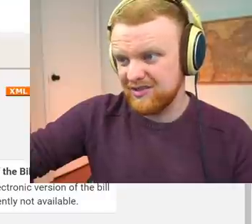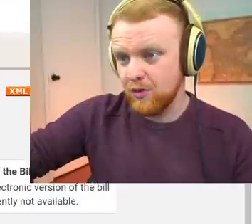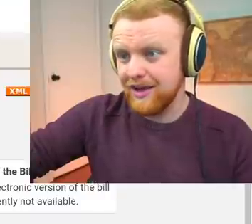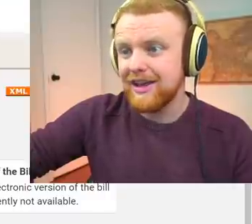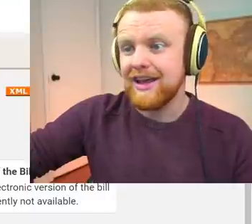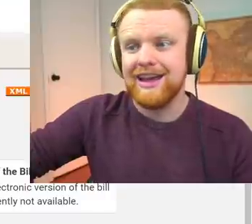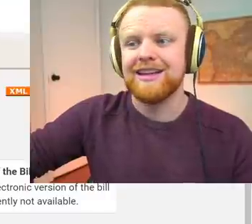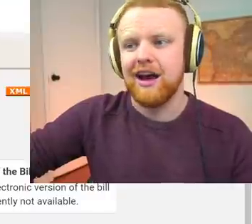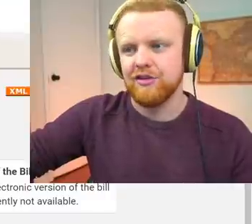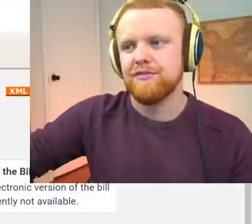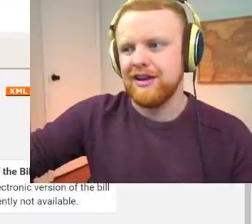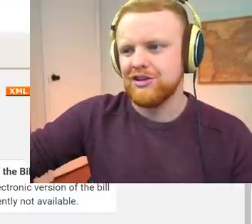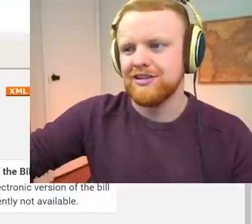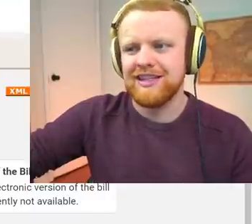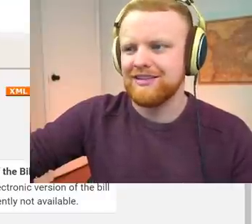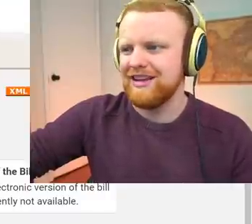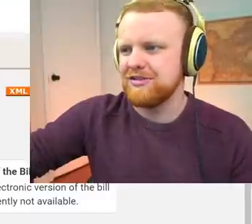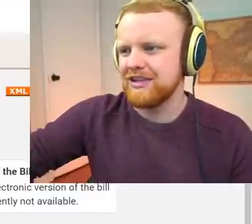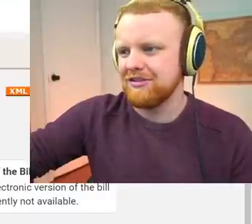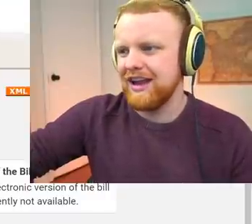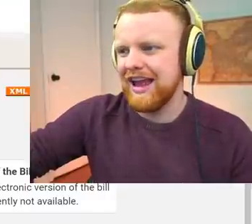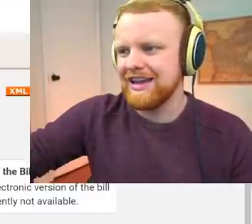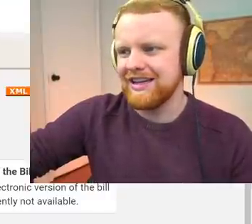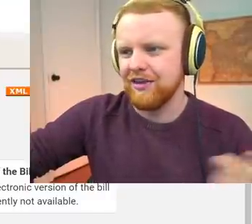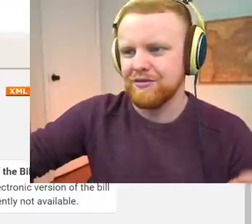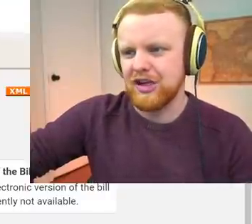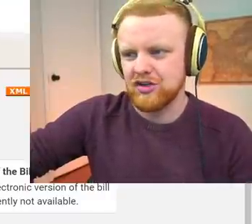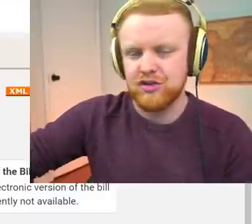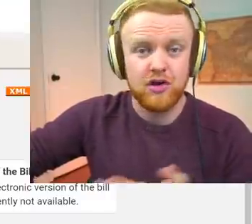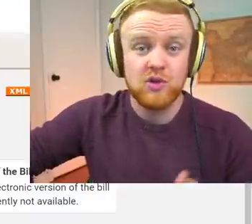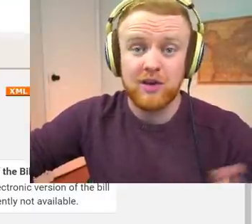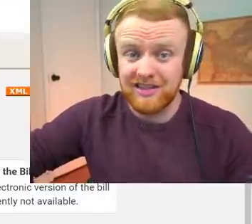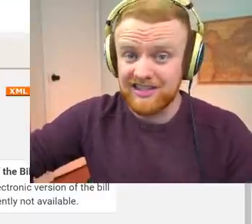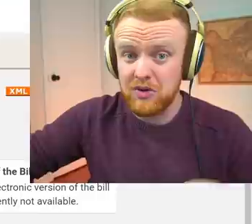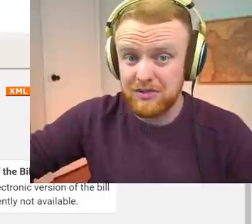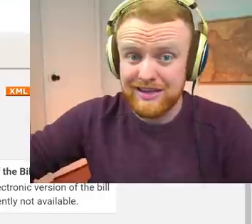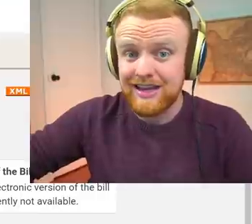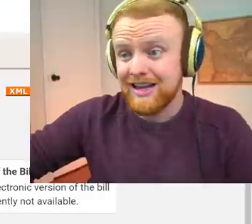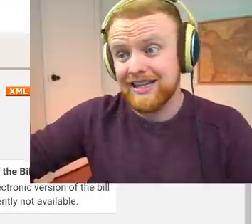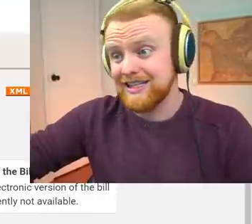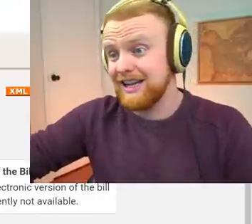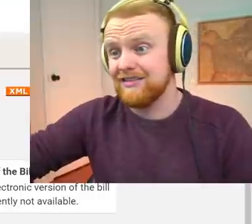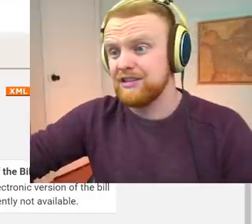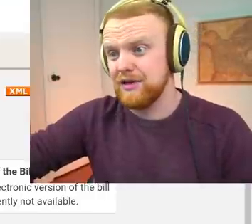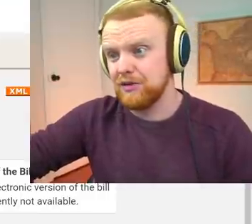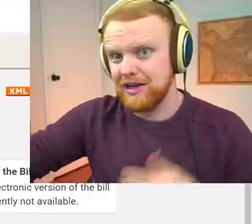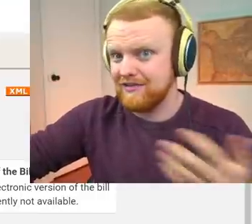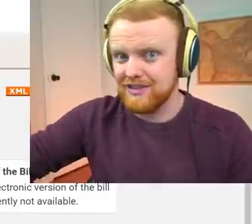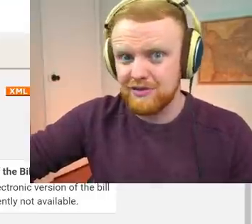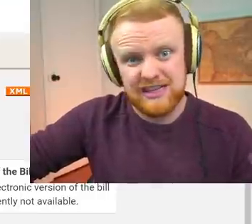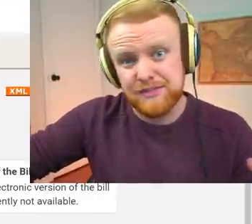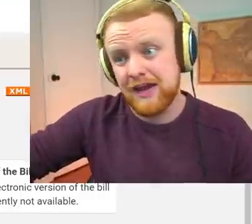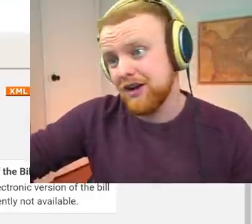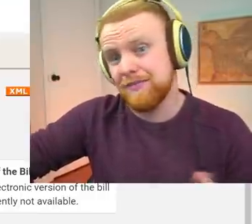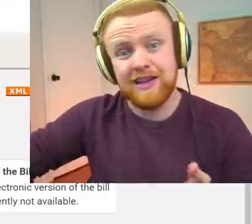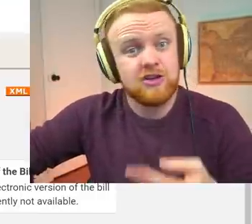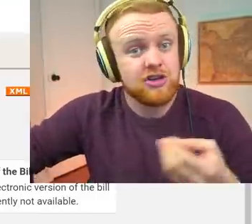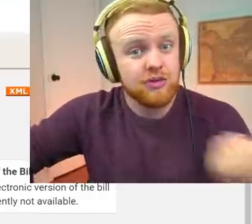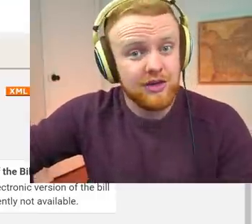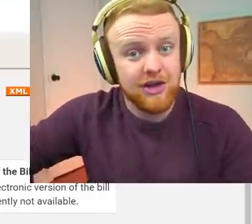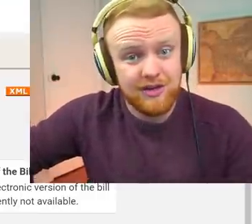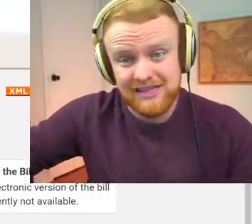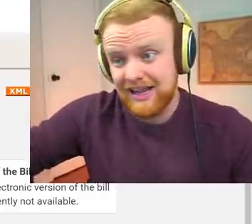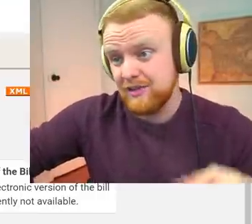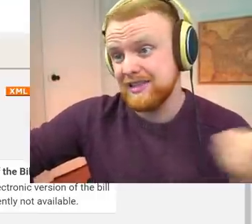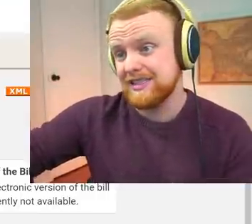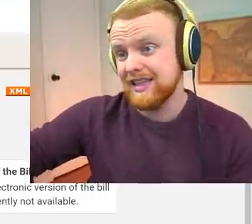19th, 2021, and other measures. That's interesting, right? And other measures. Who knows what else is going to be inside of this bill? We're gonna have to do a deep dive on it, make sure